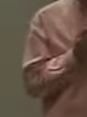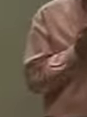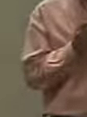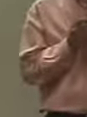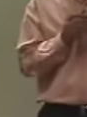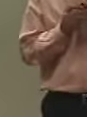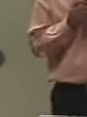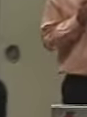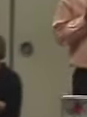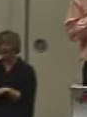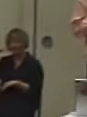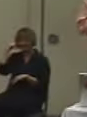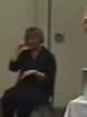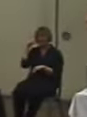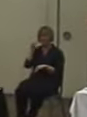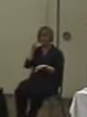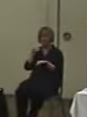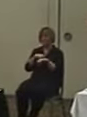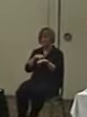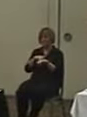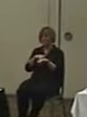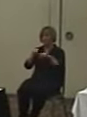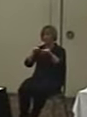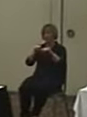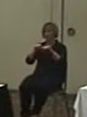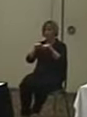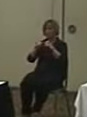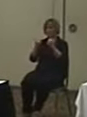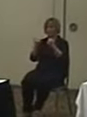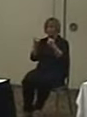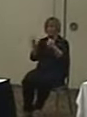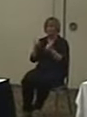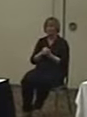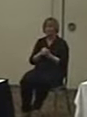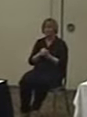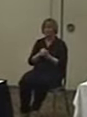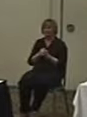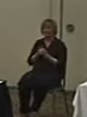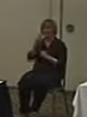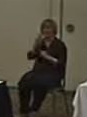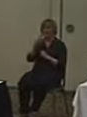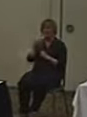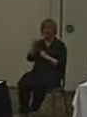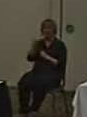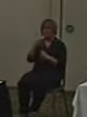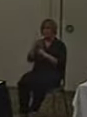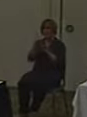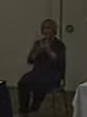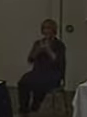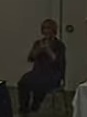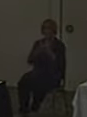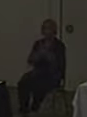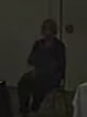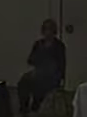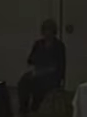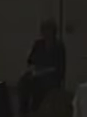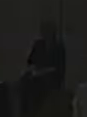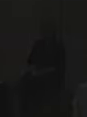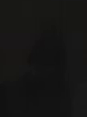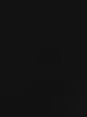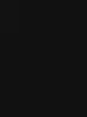I believe it is lunchtime. We'll break here. We'll come back in about a half an hour. Okay.